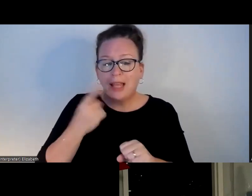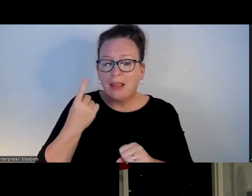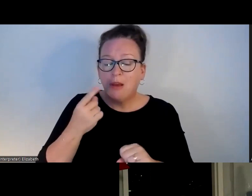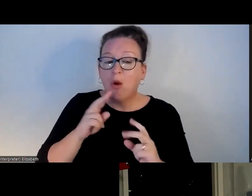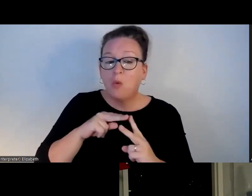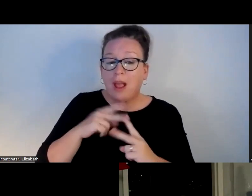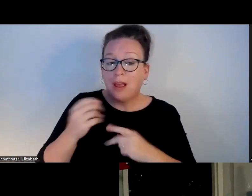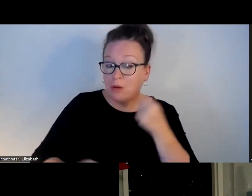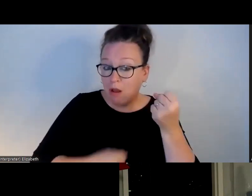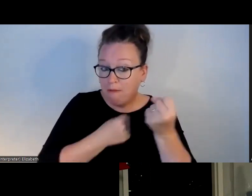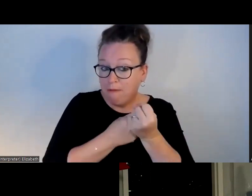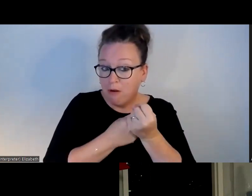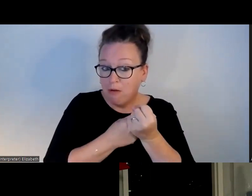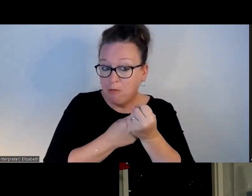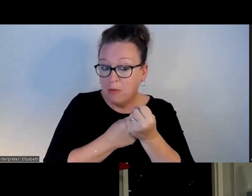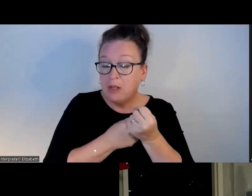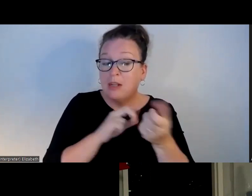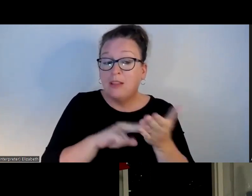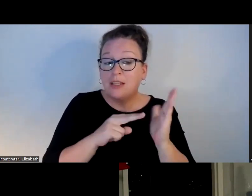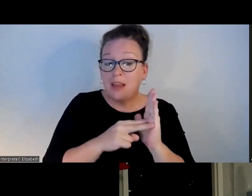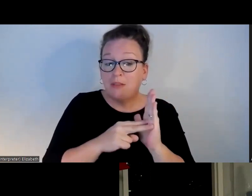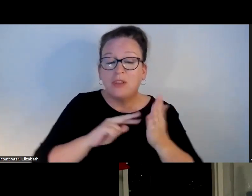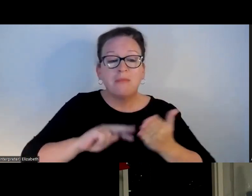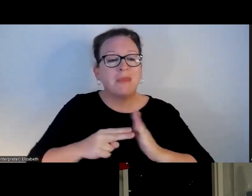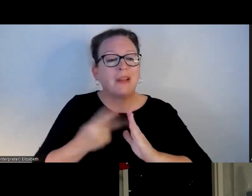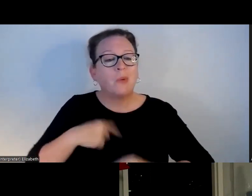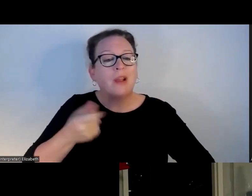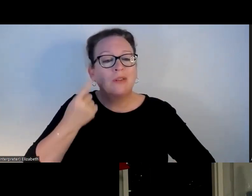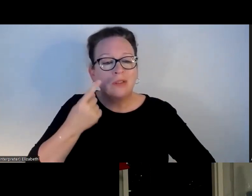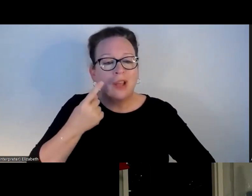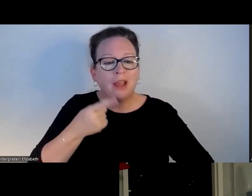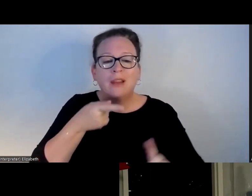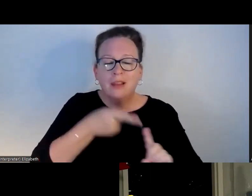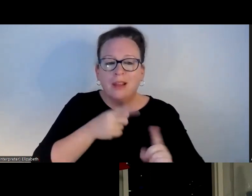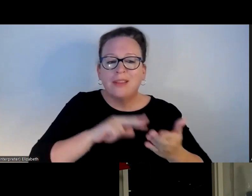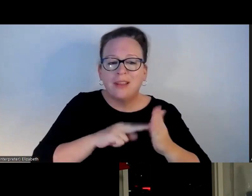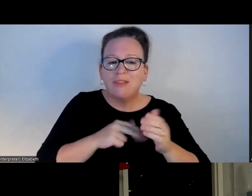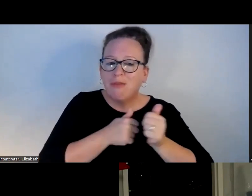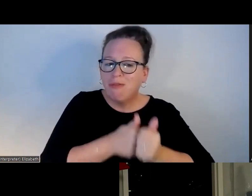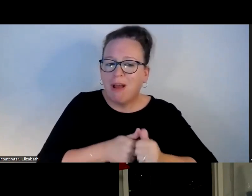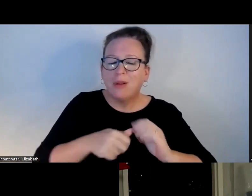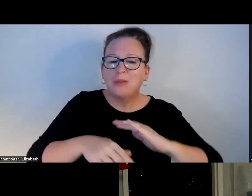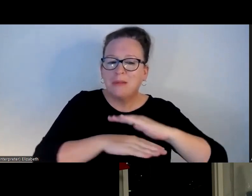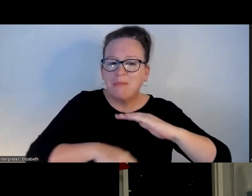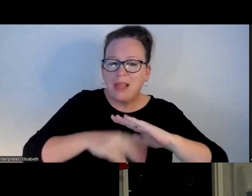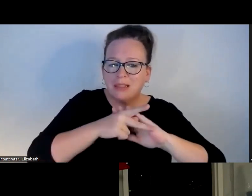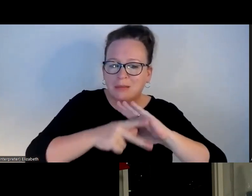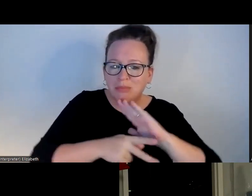as we understand it, in principle, that it follows the basic principles of environmental justice as the legislation